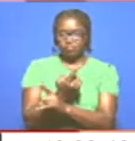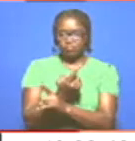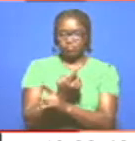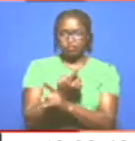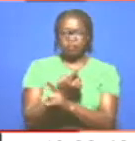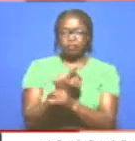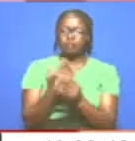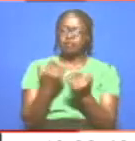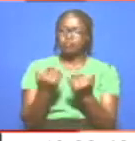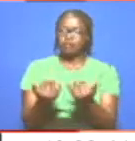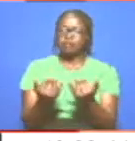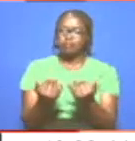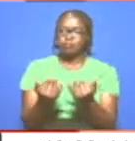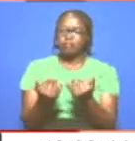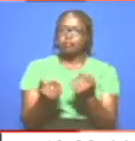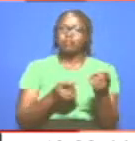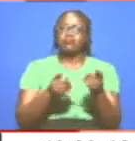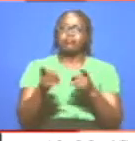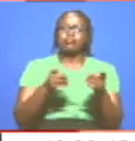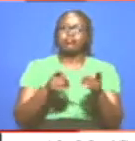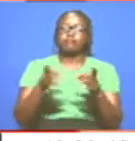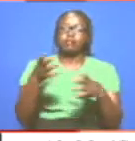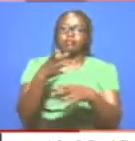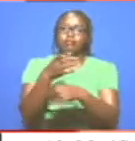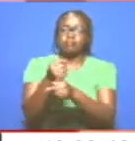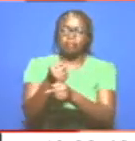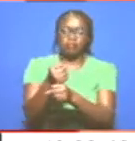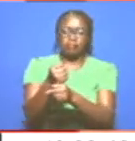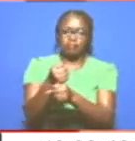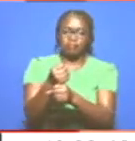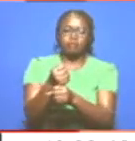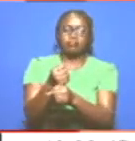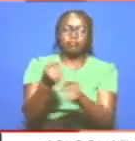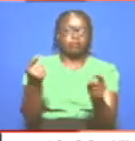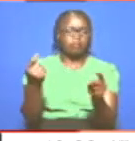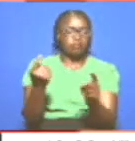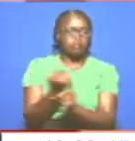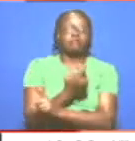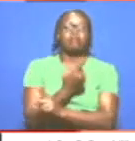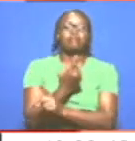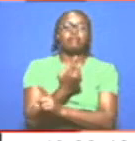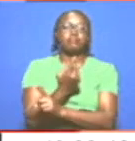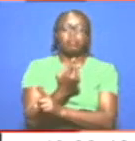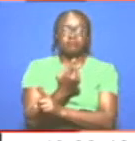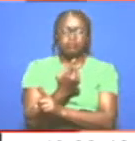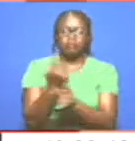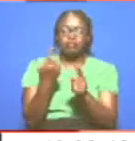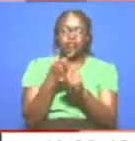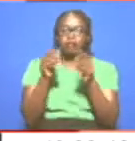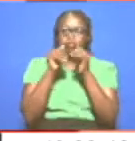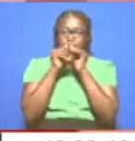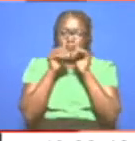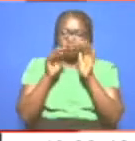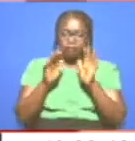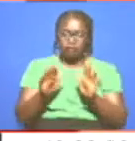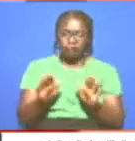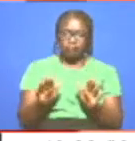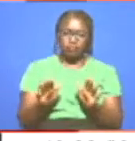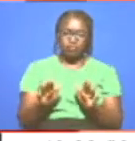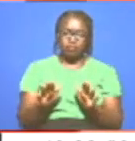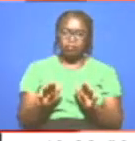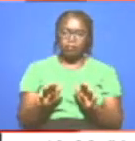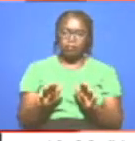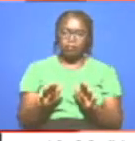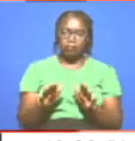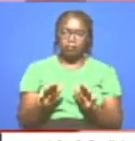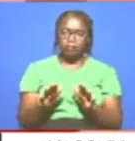now running the association is again as totally something else. But the blessings, and I said it earlier, the blessing of